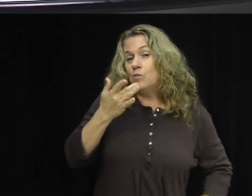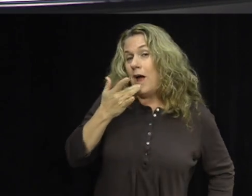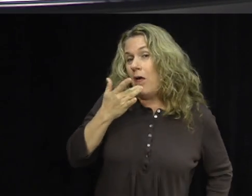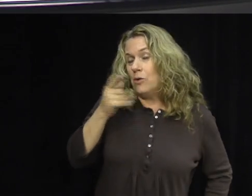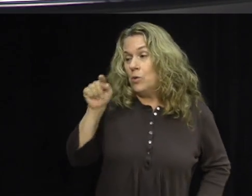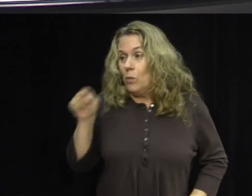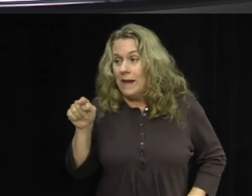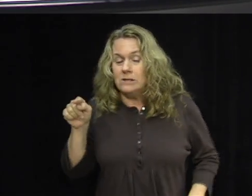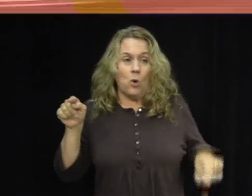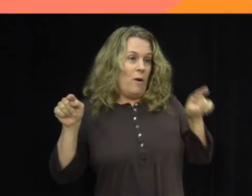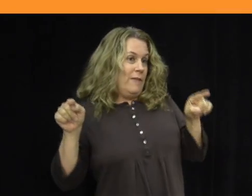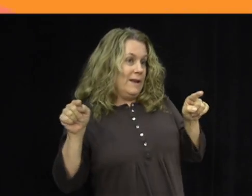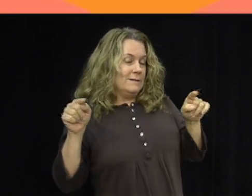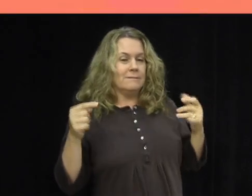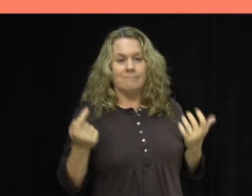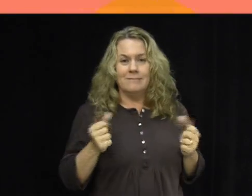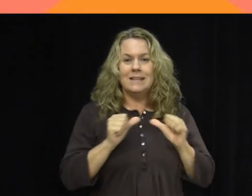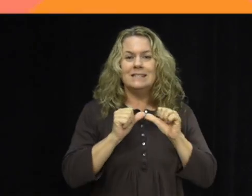Warhawks.